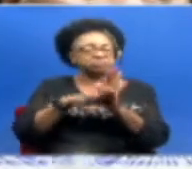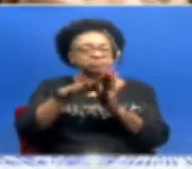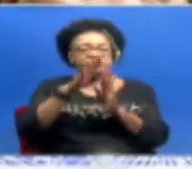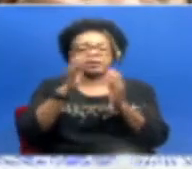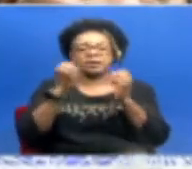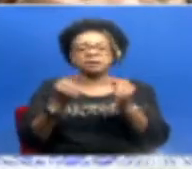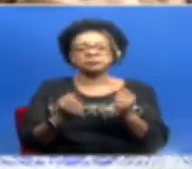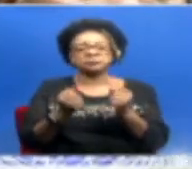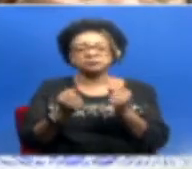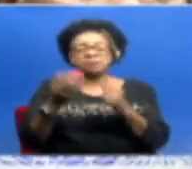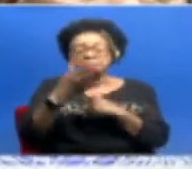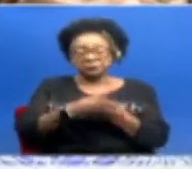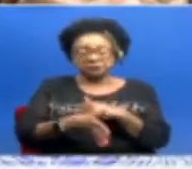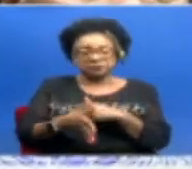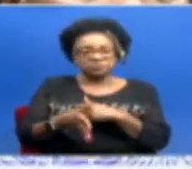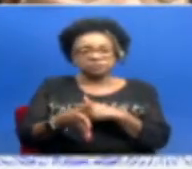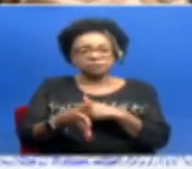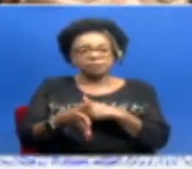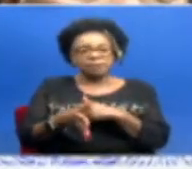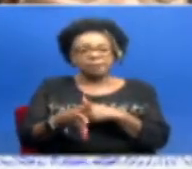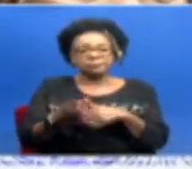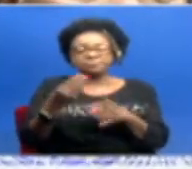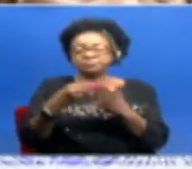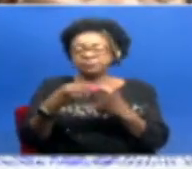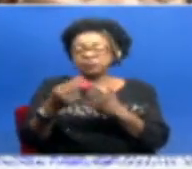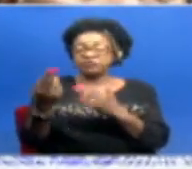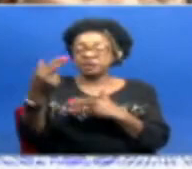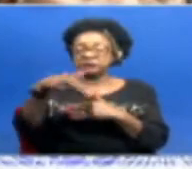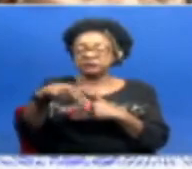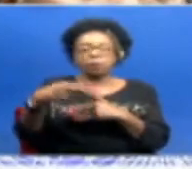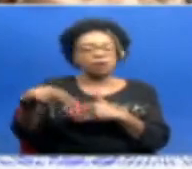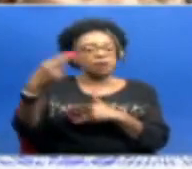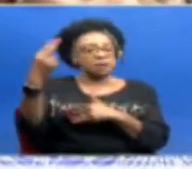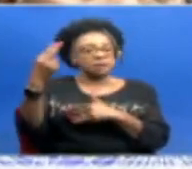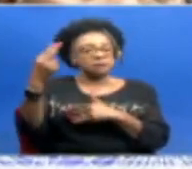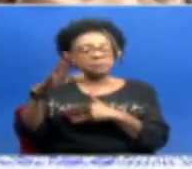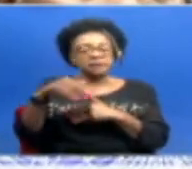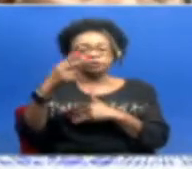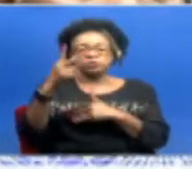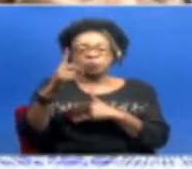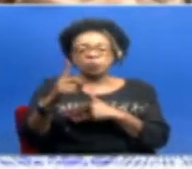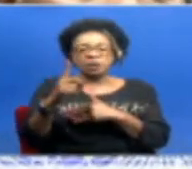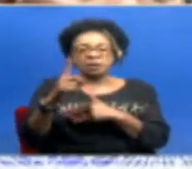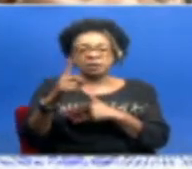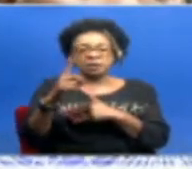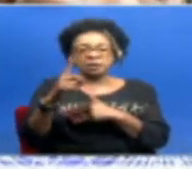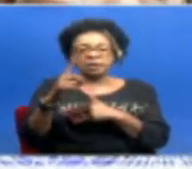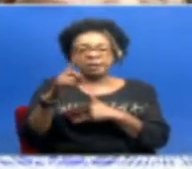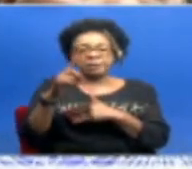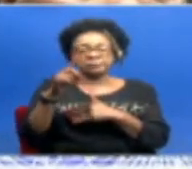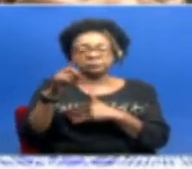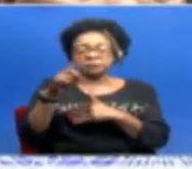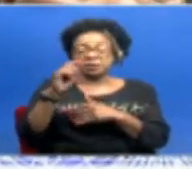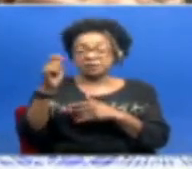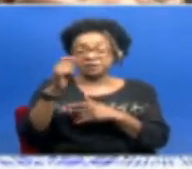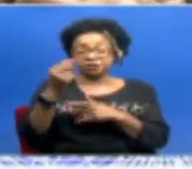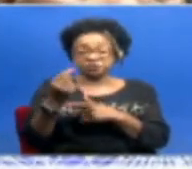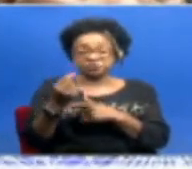At midnight, the cost of diesel went up by 21 Kenya shillings.